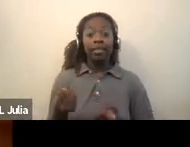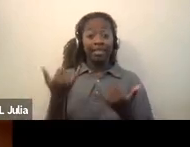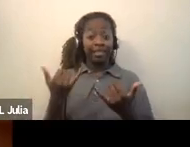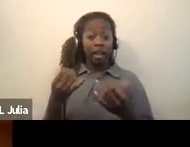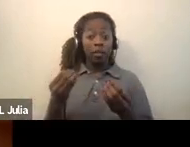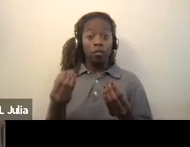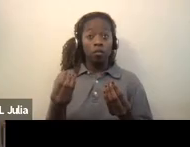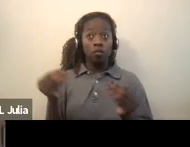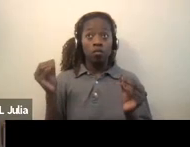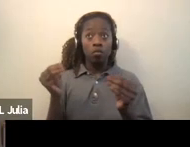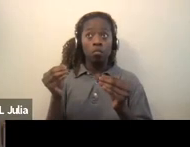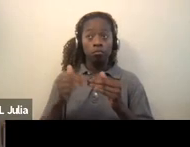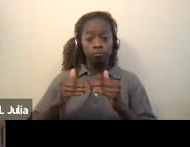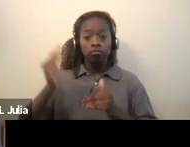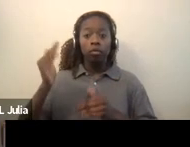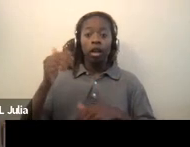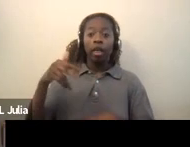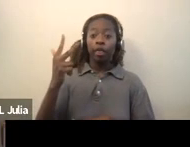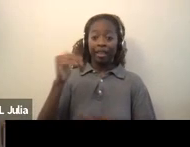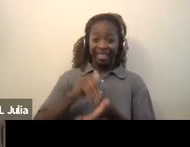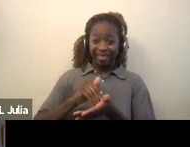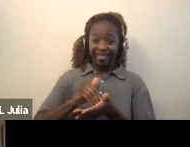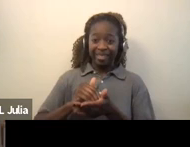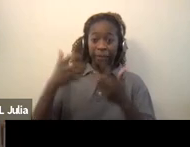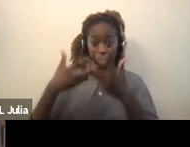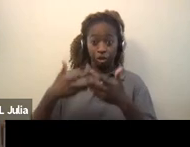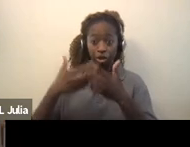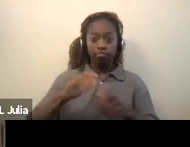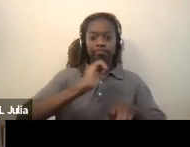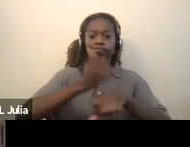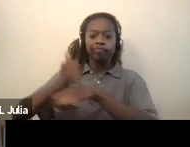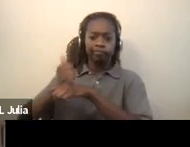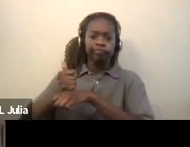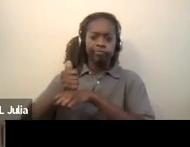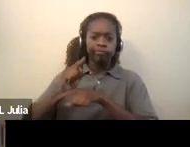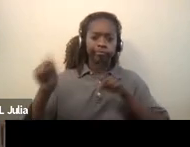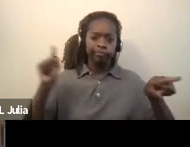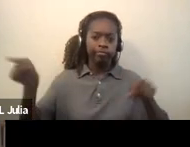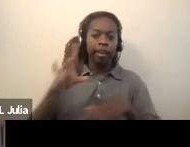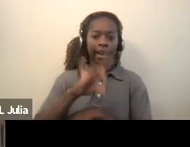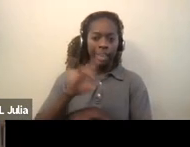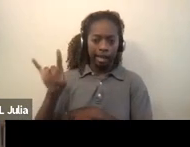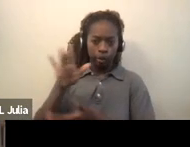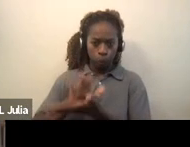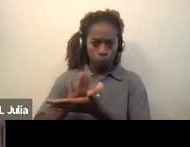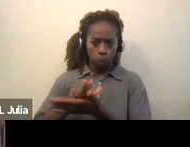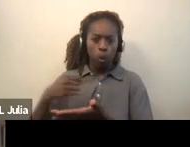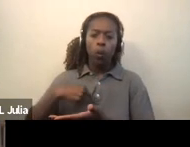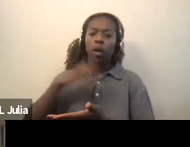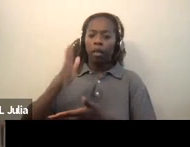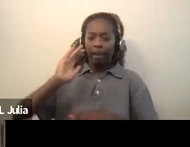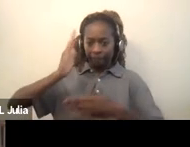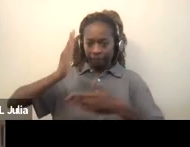installed across 88 schools this project is on track for completion by the end of october